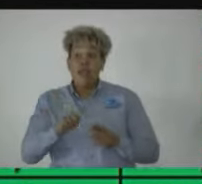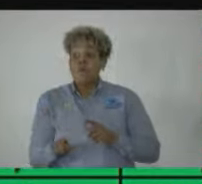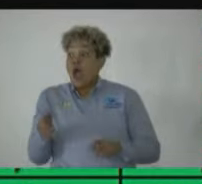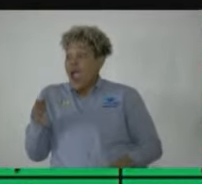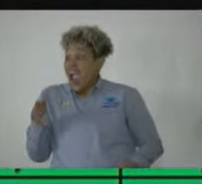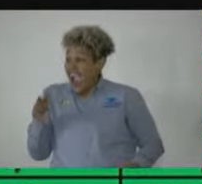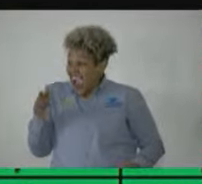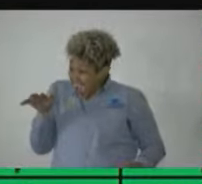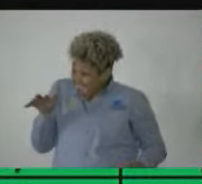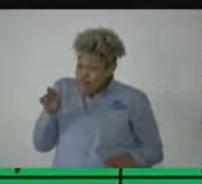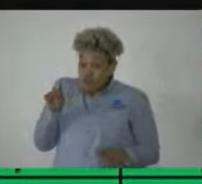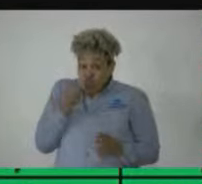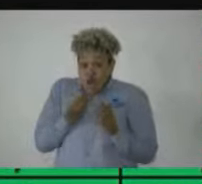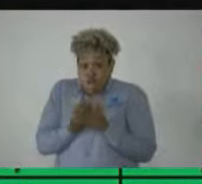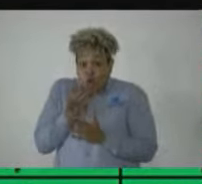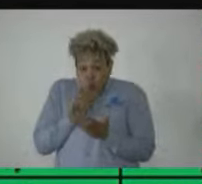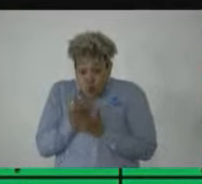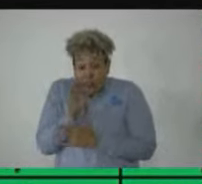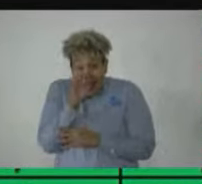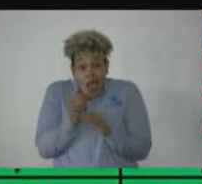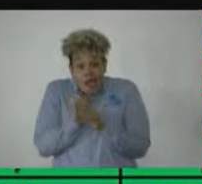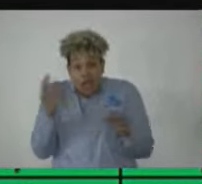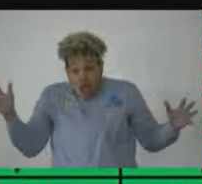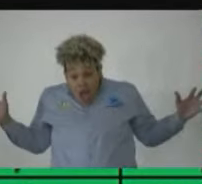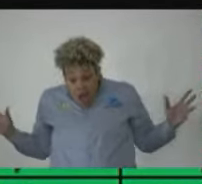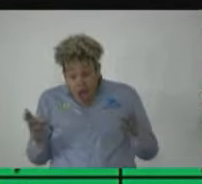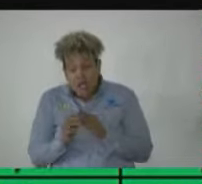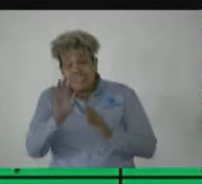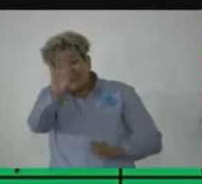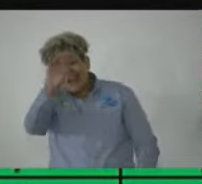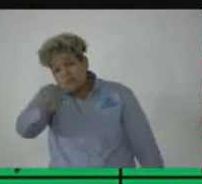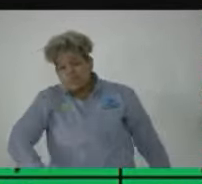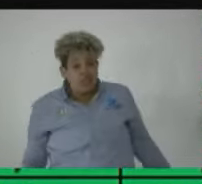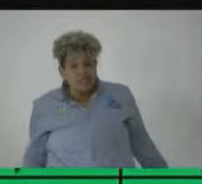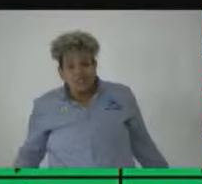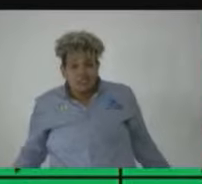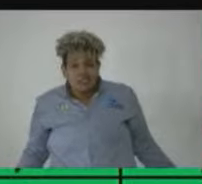growth over the 9-year period, Madam Speaker, is 9%.